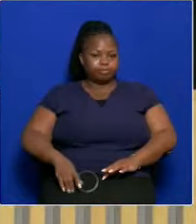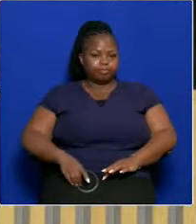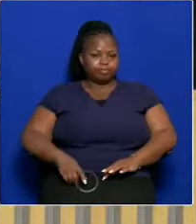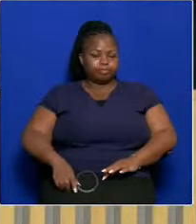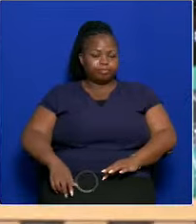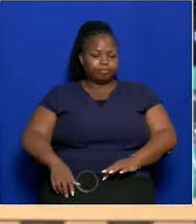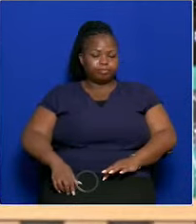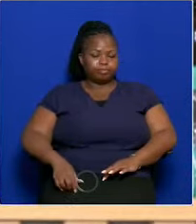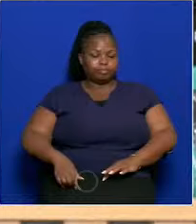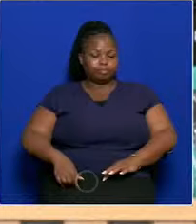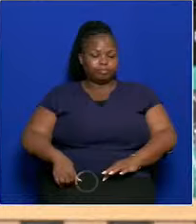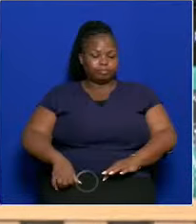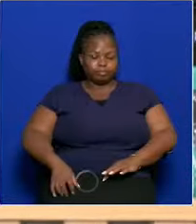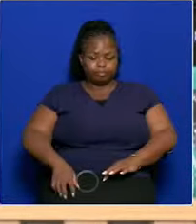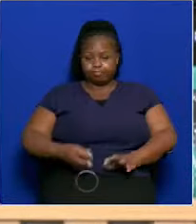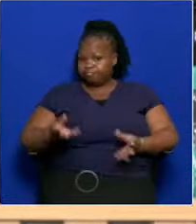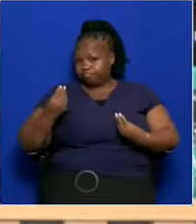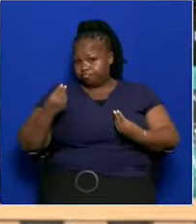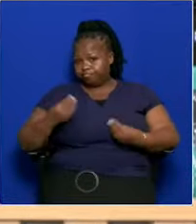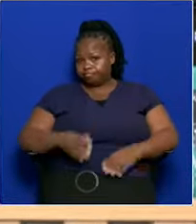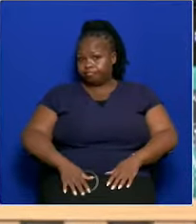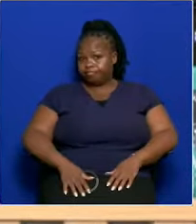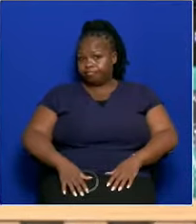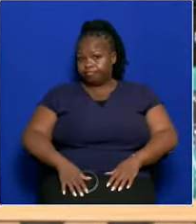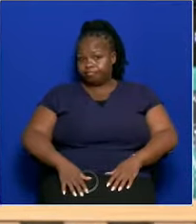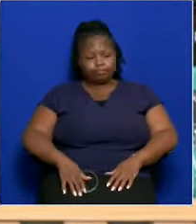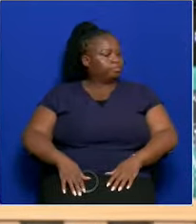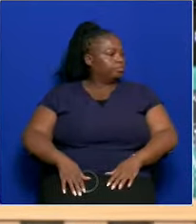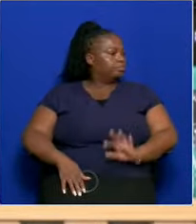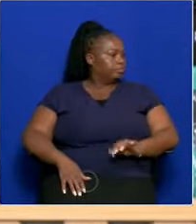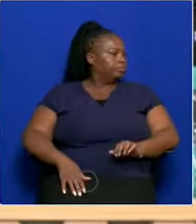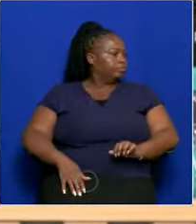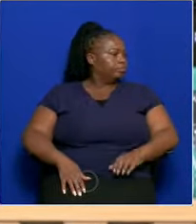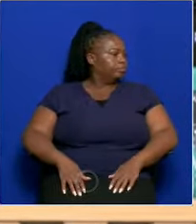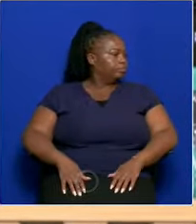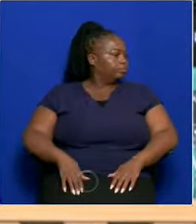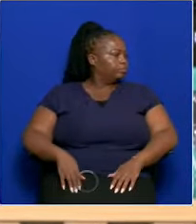are you there, General? Yeah.